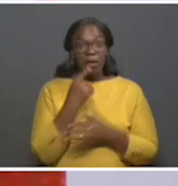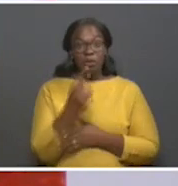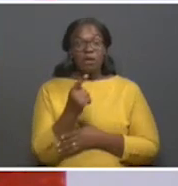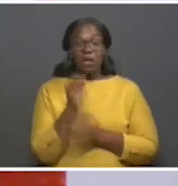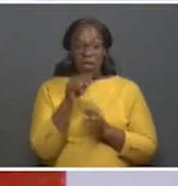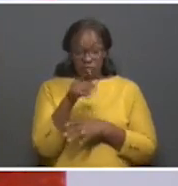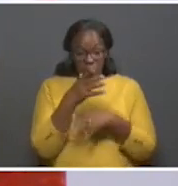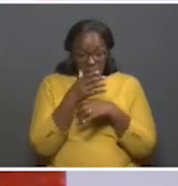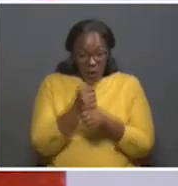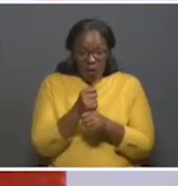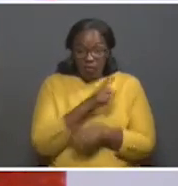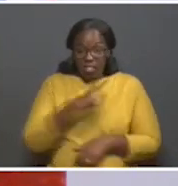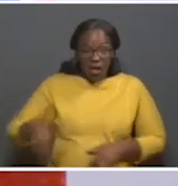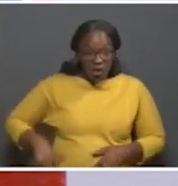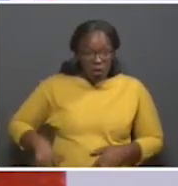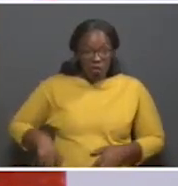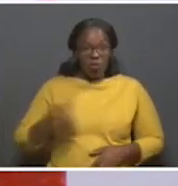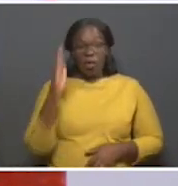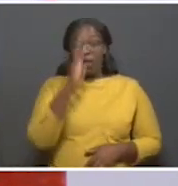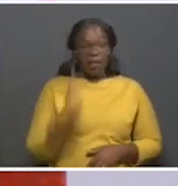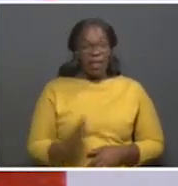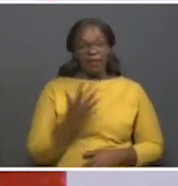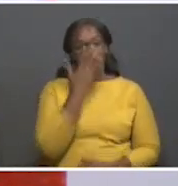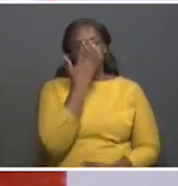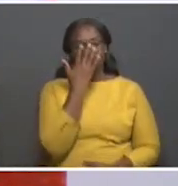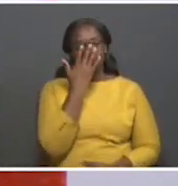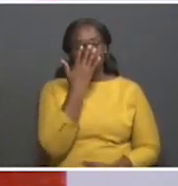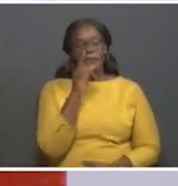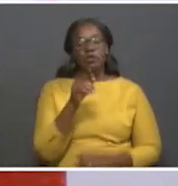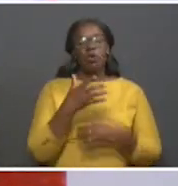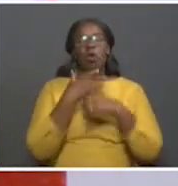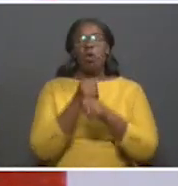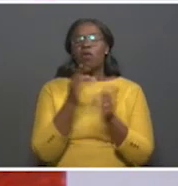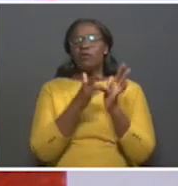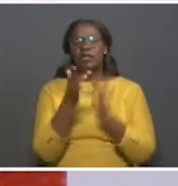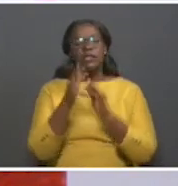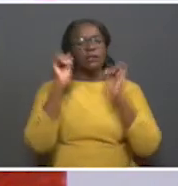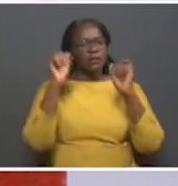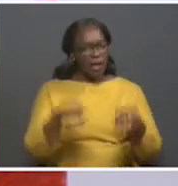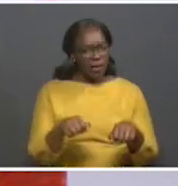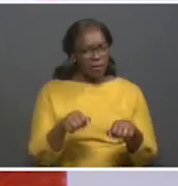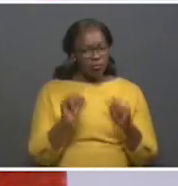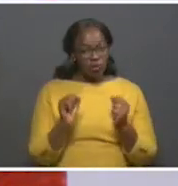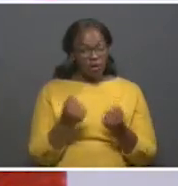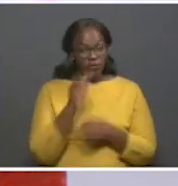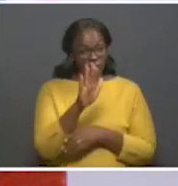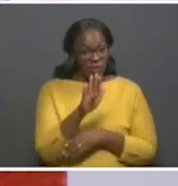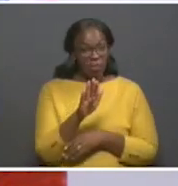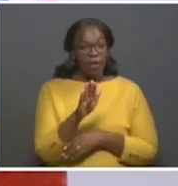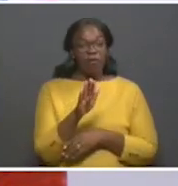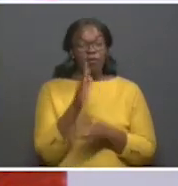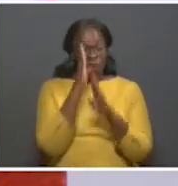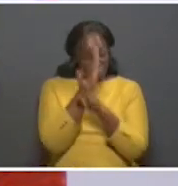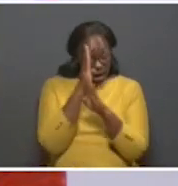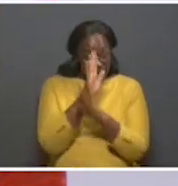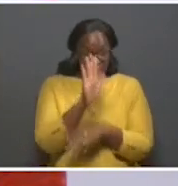in the Lord shall not be put to shame. You can trust in Jesus for your refuge, for your hiding